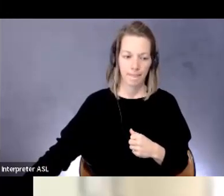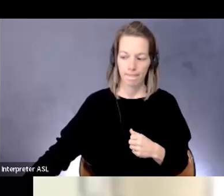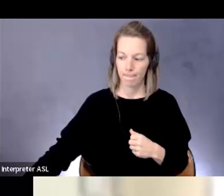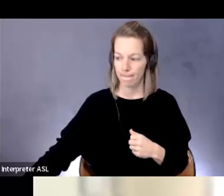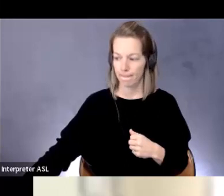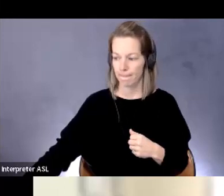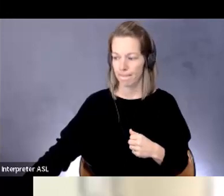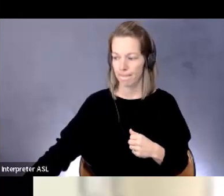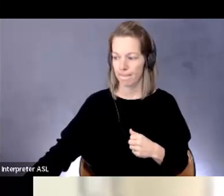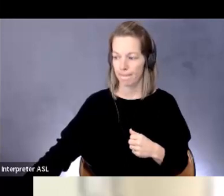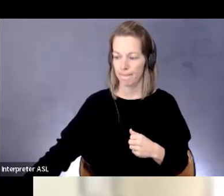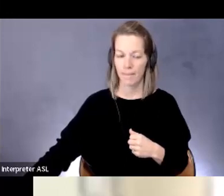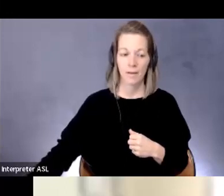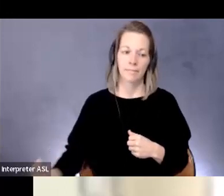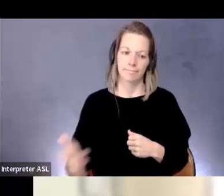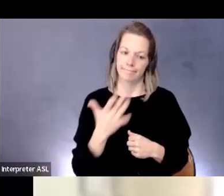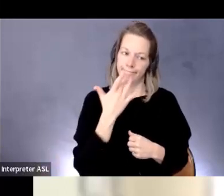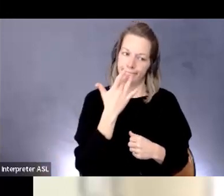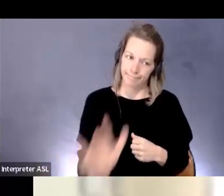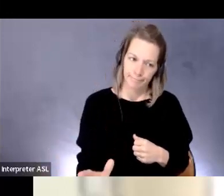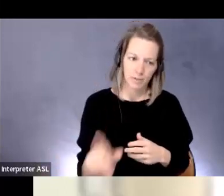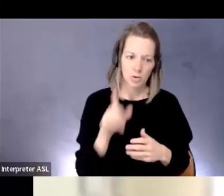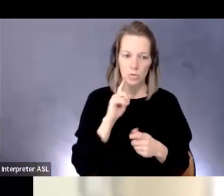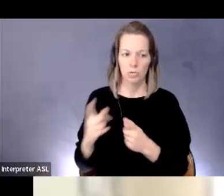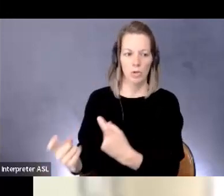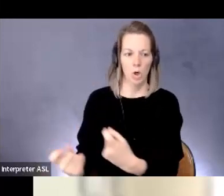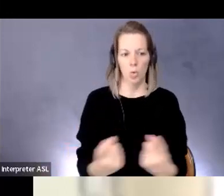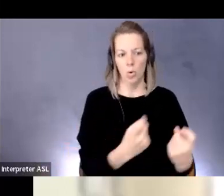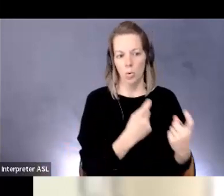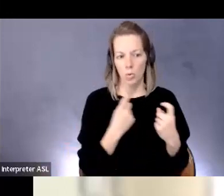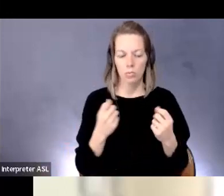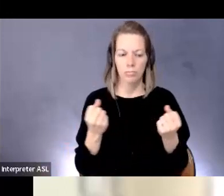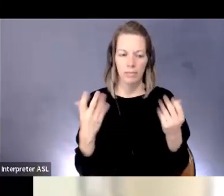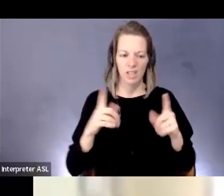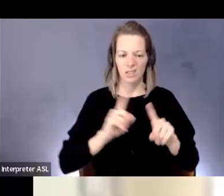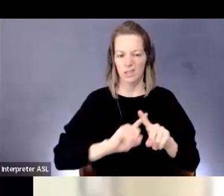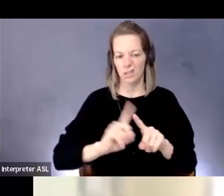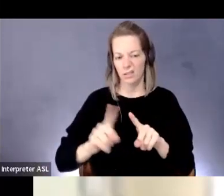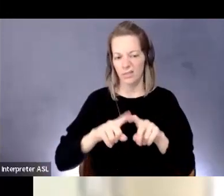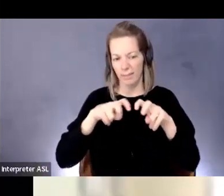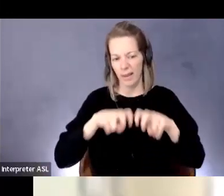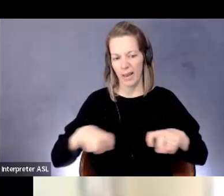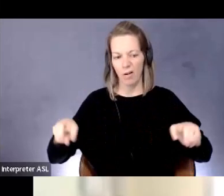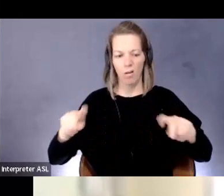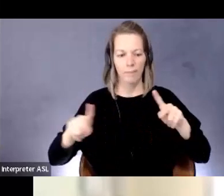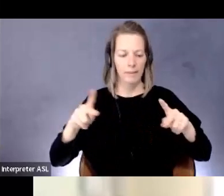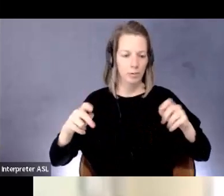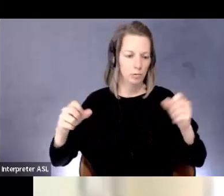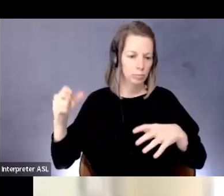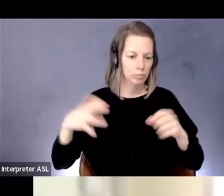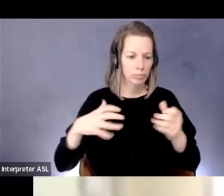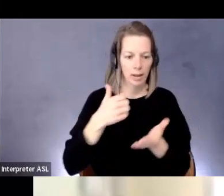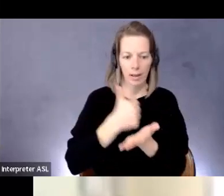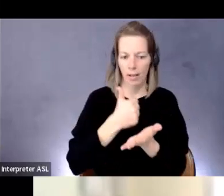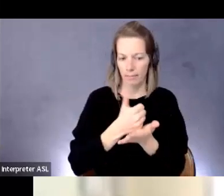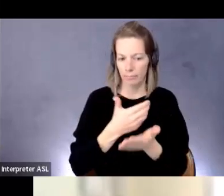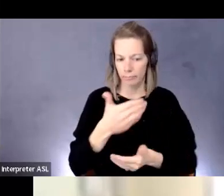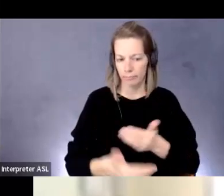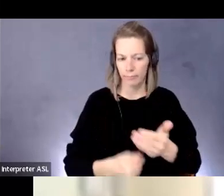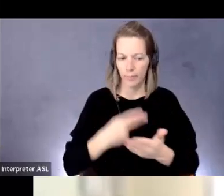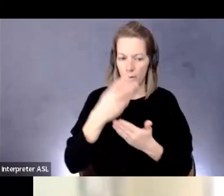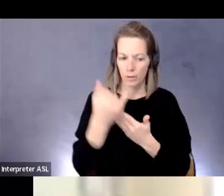We were extremely fortunate to have been able to recruit an amazing and diverse panel of thought leaders to help guide and inform this